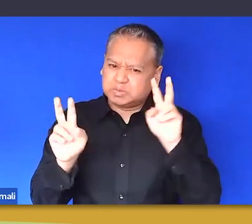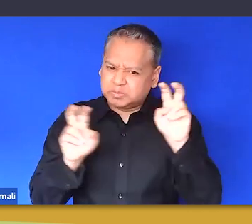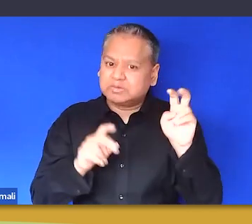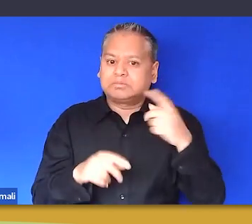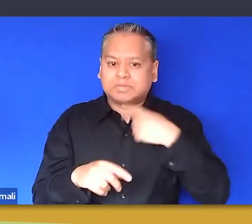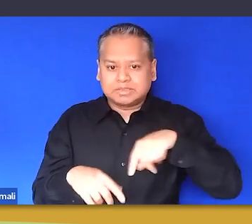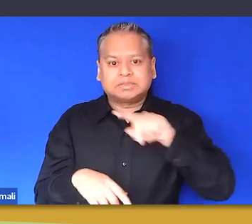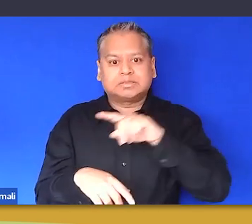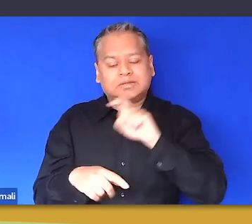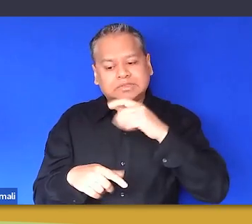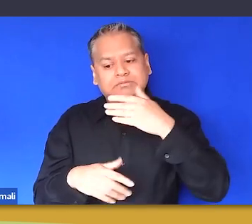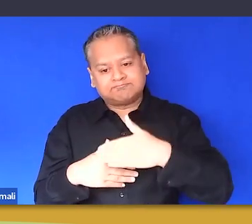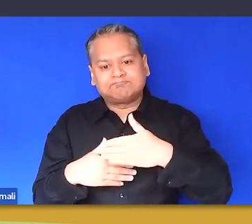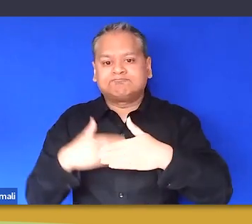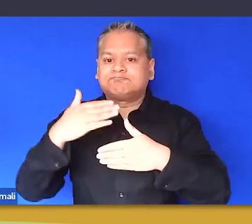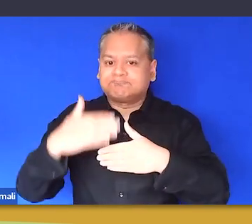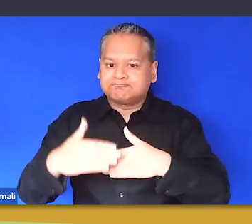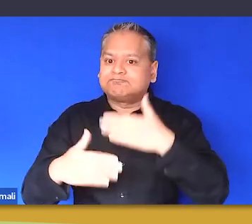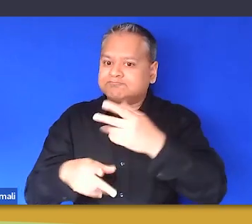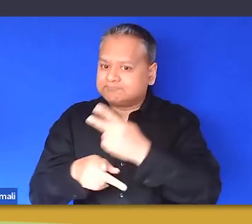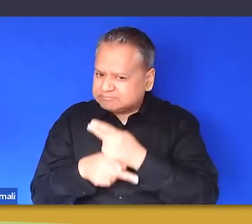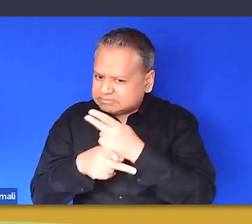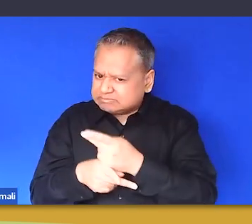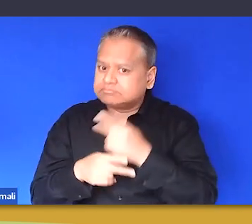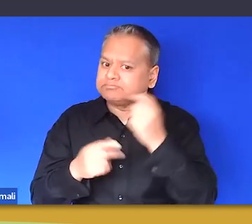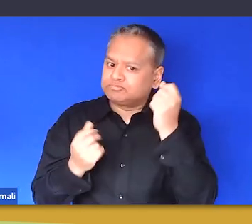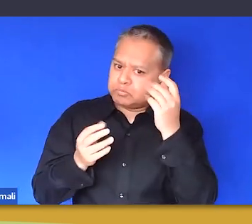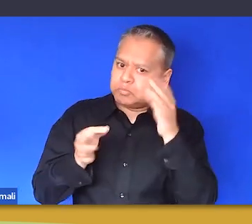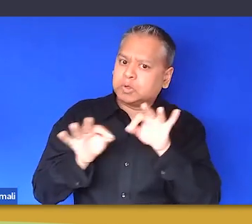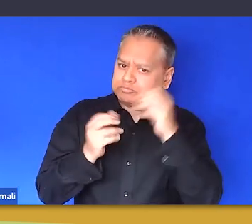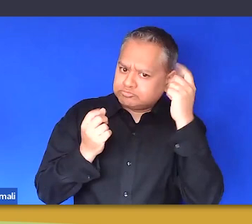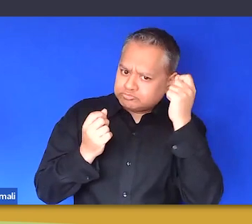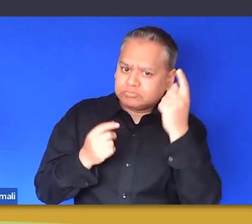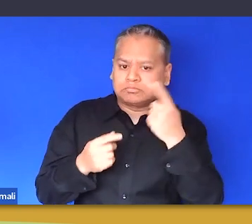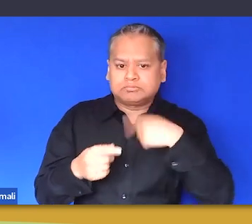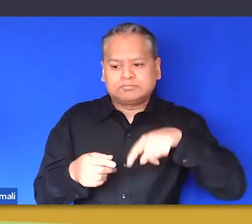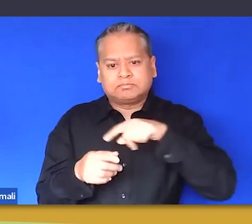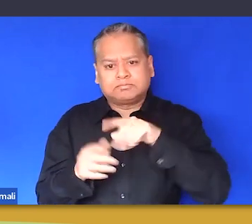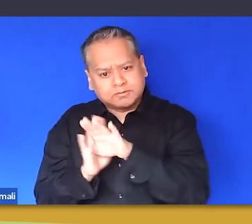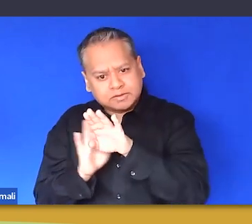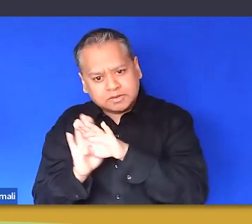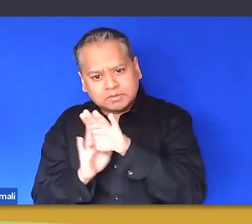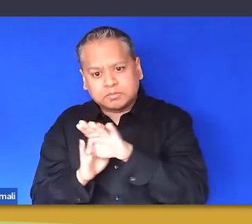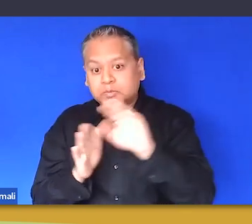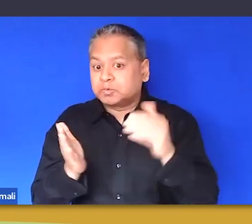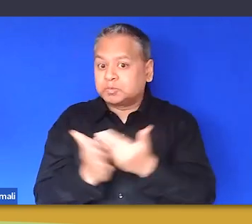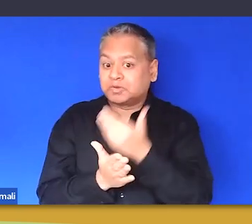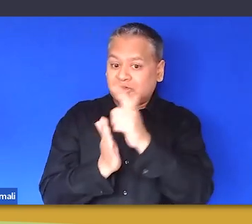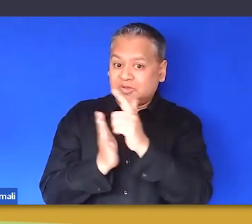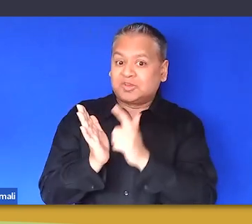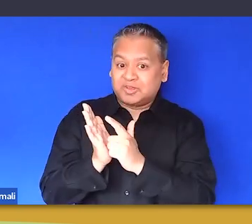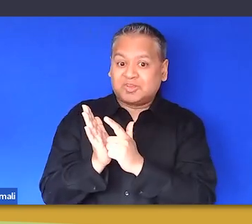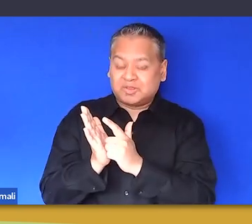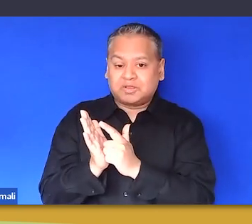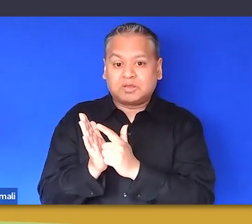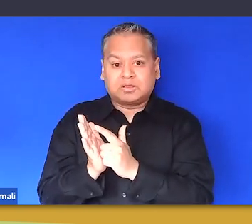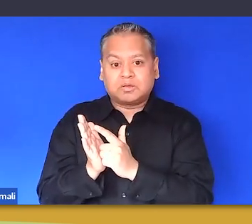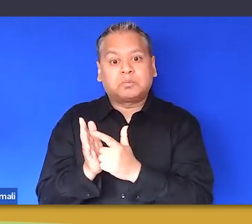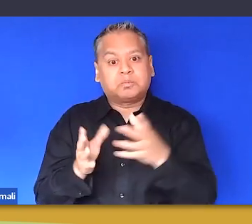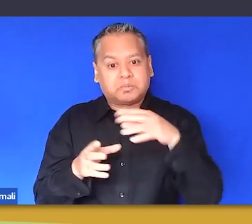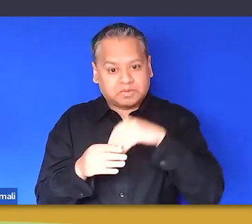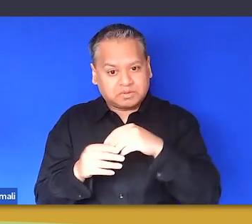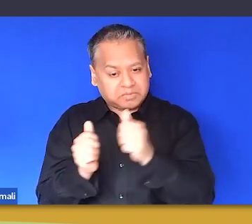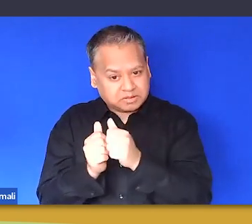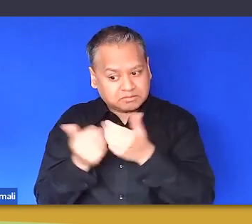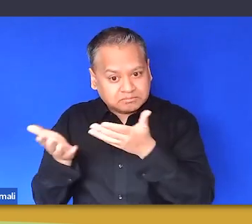with care and understanding. That's why we have developed this legislation in consultation with the Indigenous peoples and